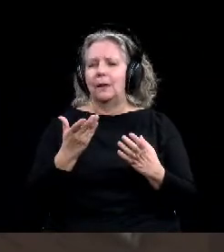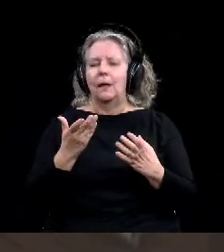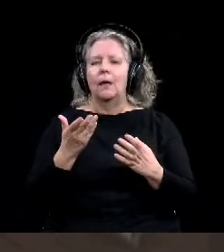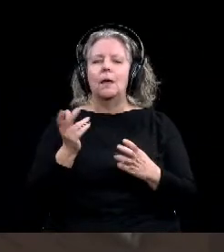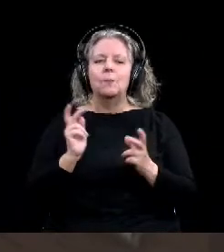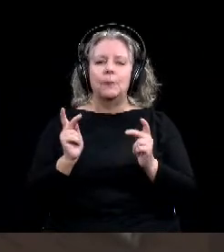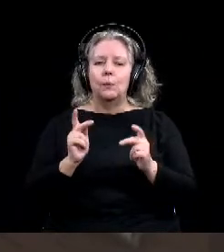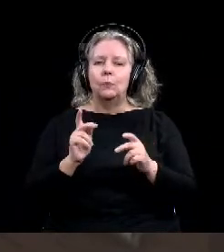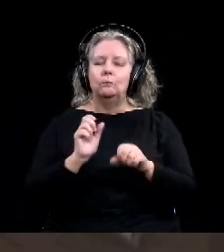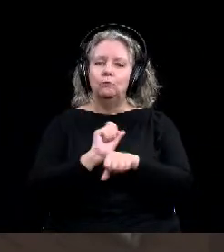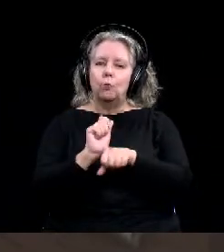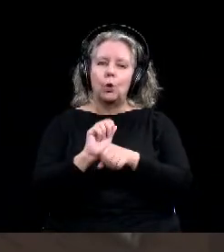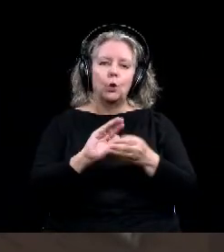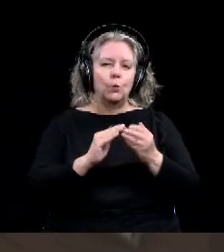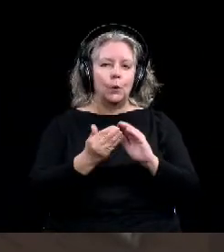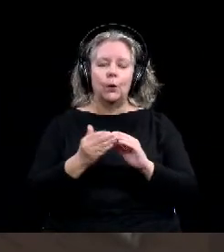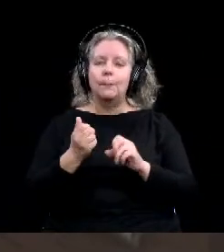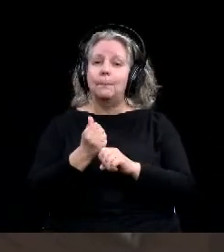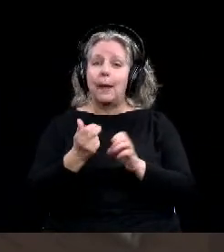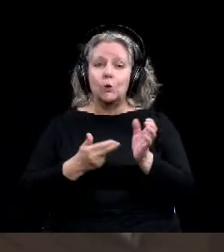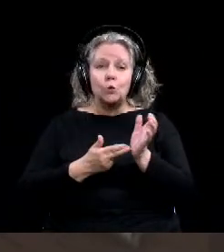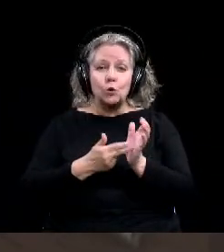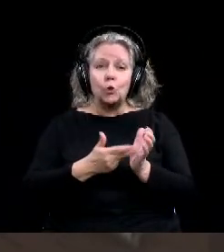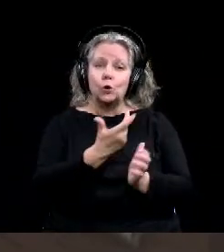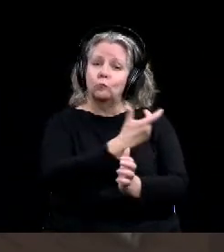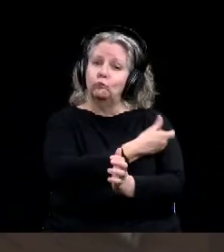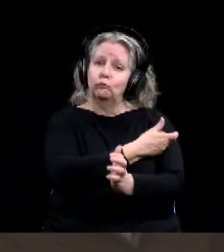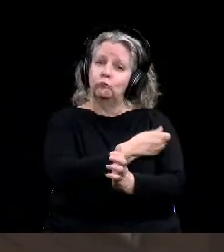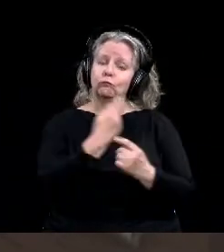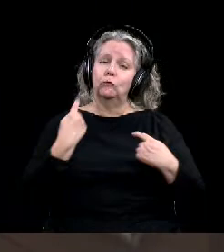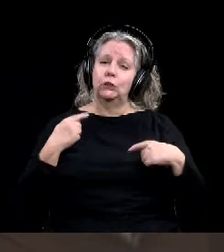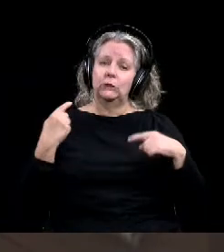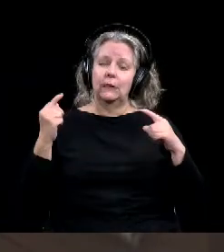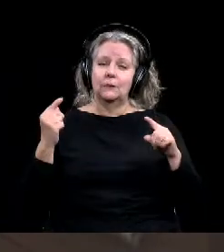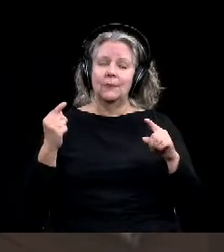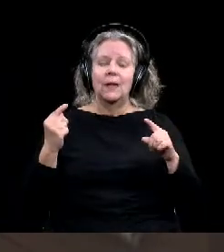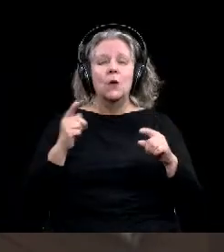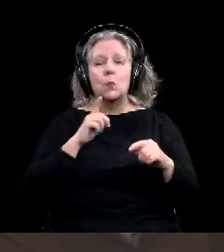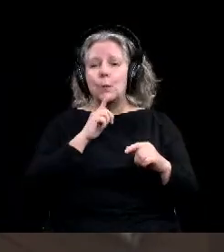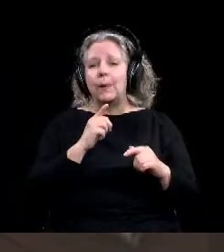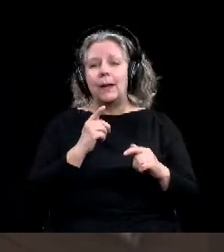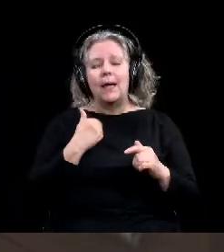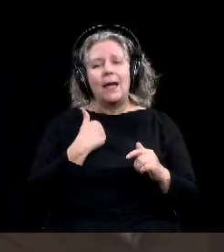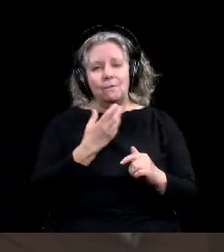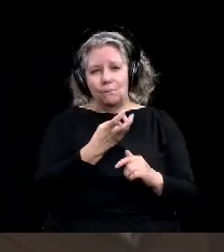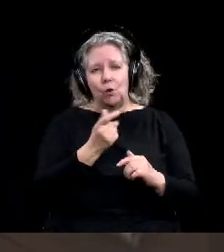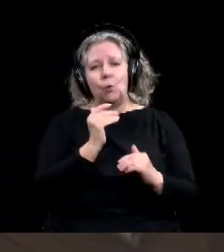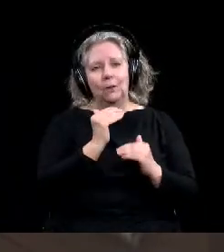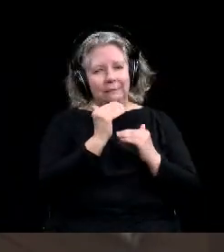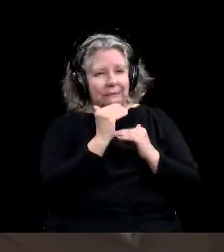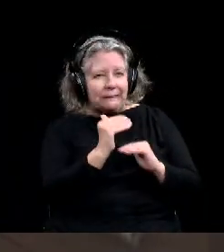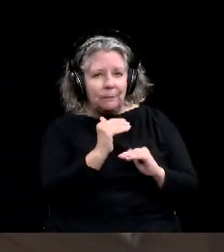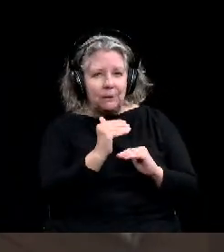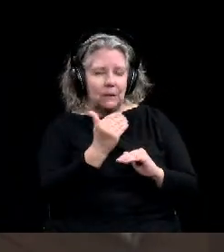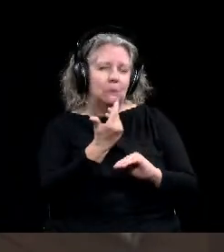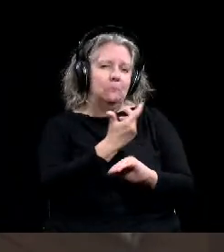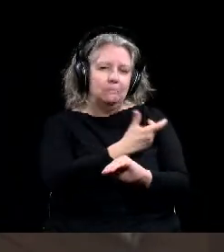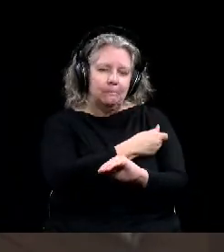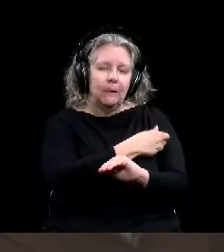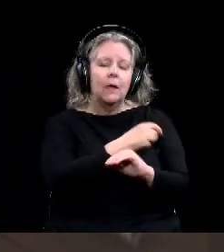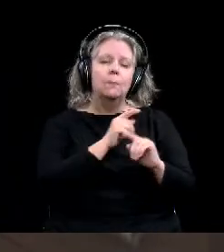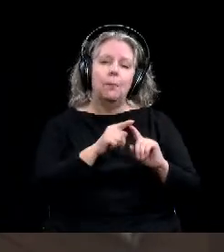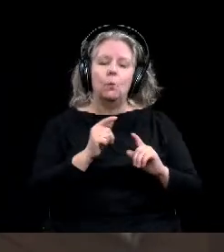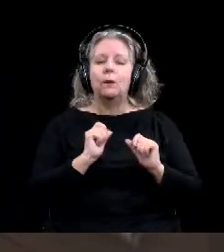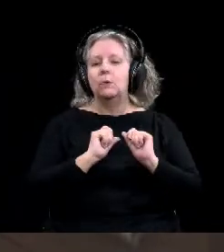supply remains limited, but we will continue to receive allocations and we will continue to host clinics. Please reach out to your family